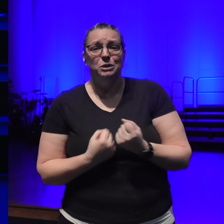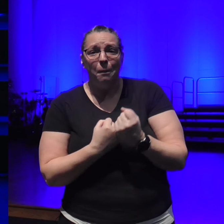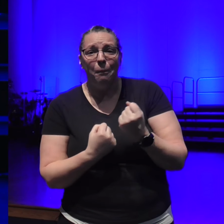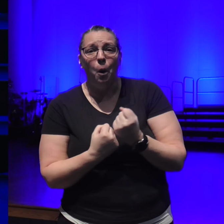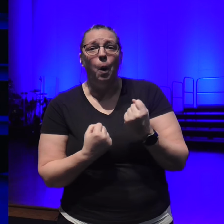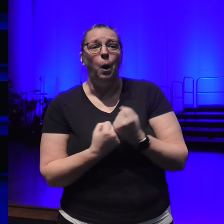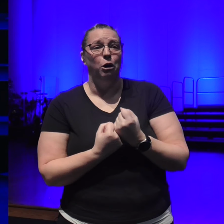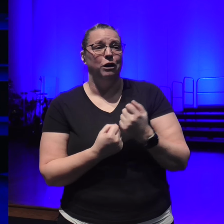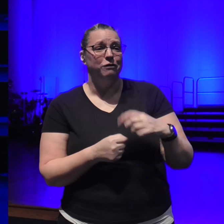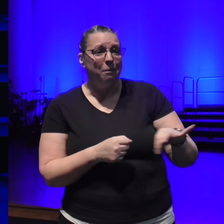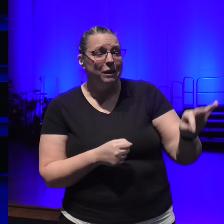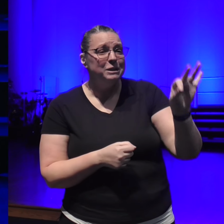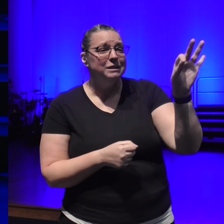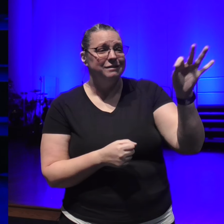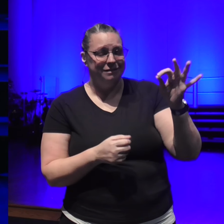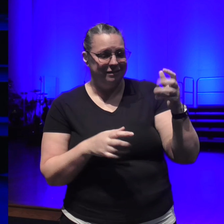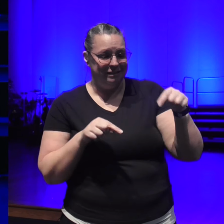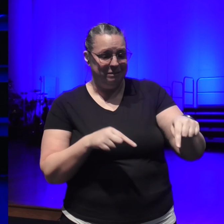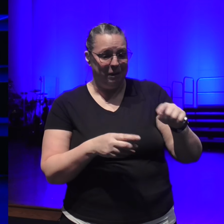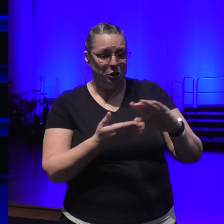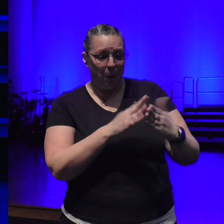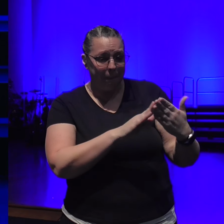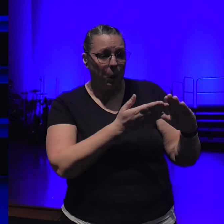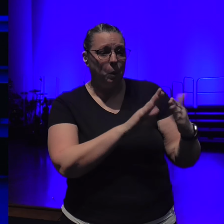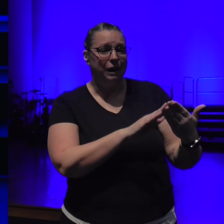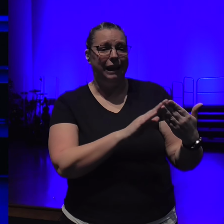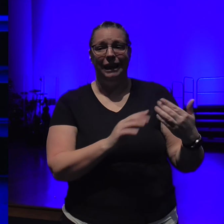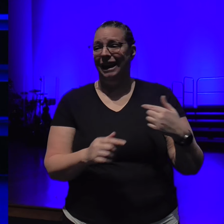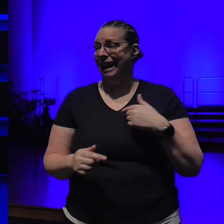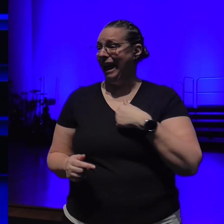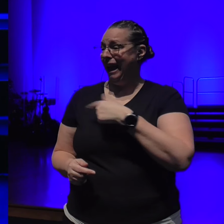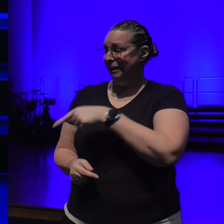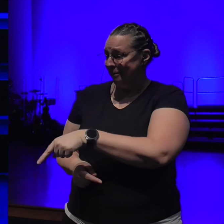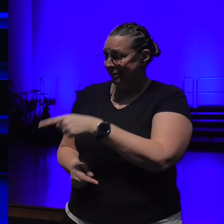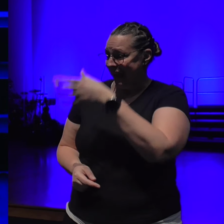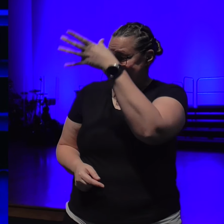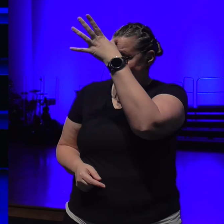to be Nancy and Gavin's dad. I'm the most blessed person I know.